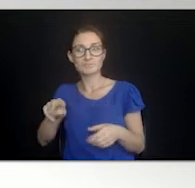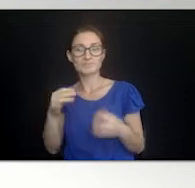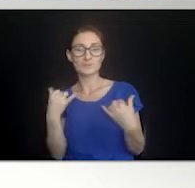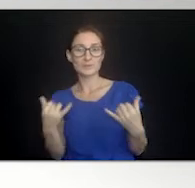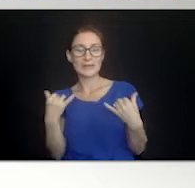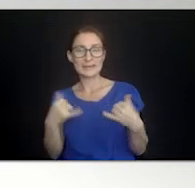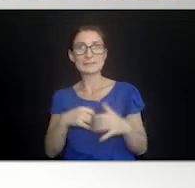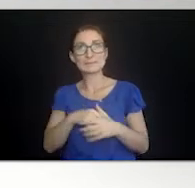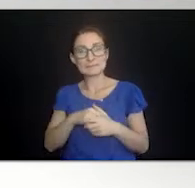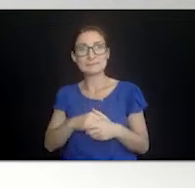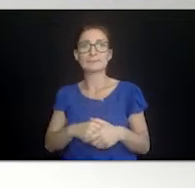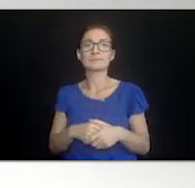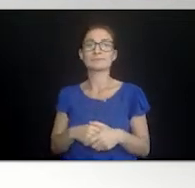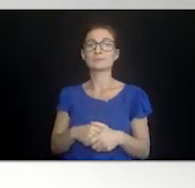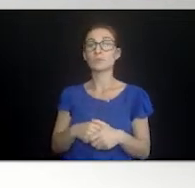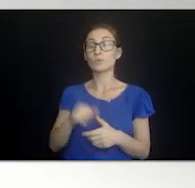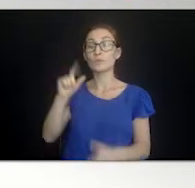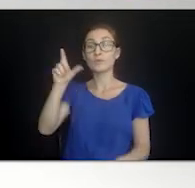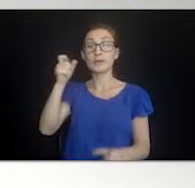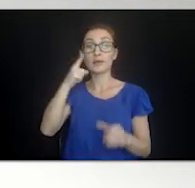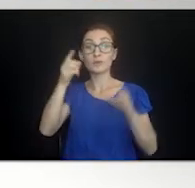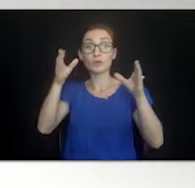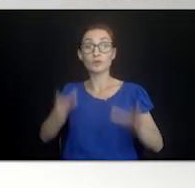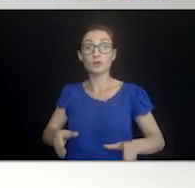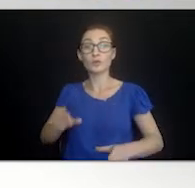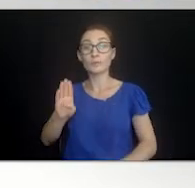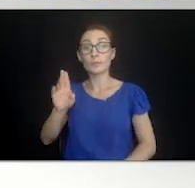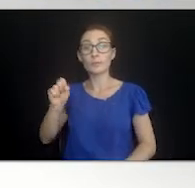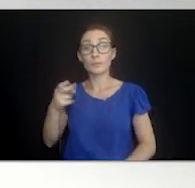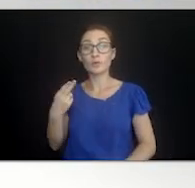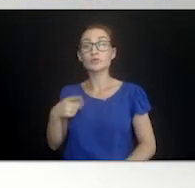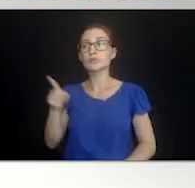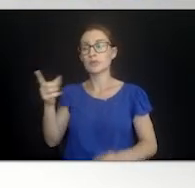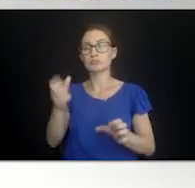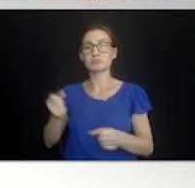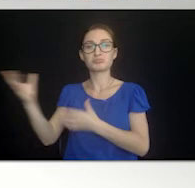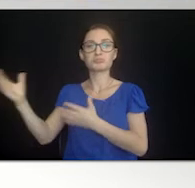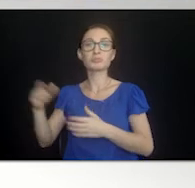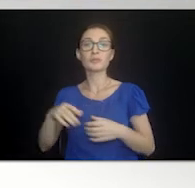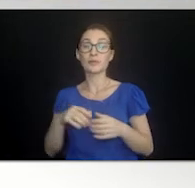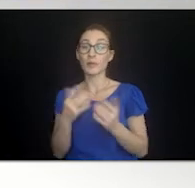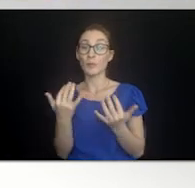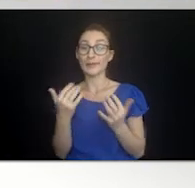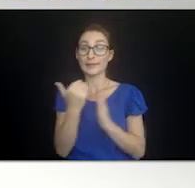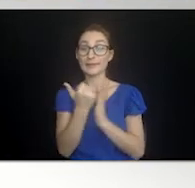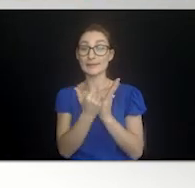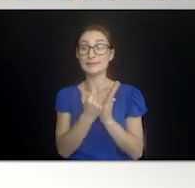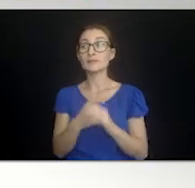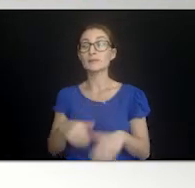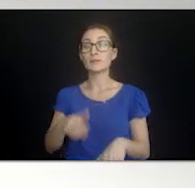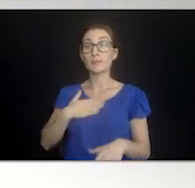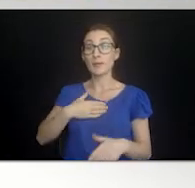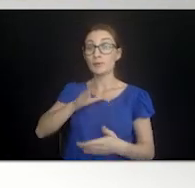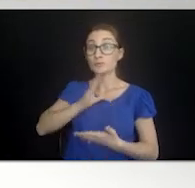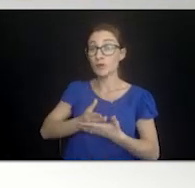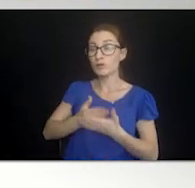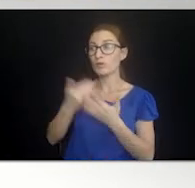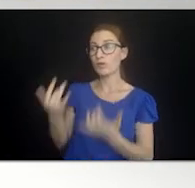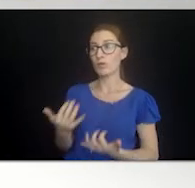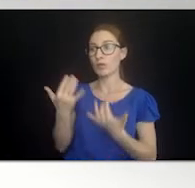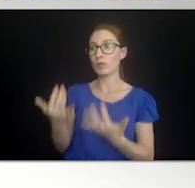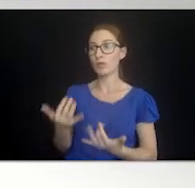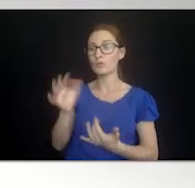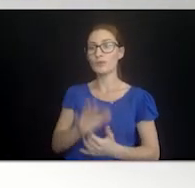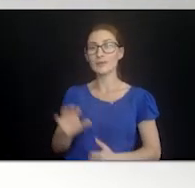today. And Governor Bush came in and he actually got rid of the original waiting list. And my daughter was on that first one for about 10